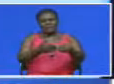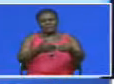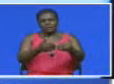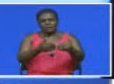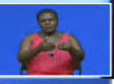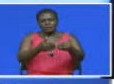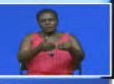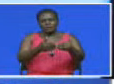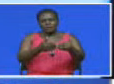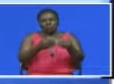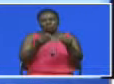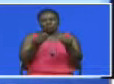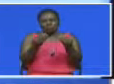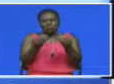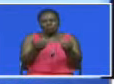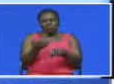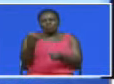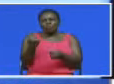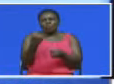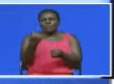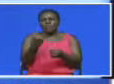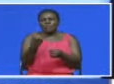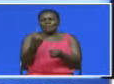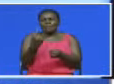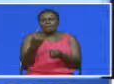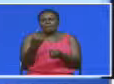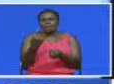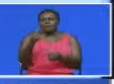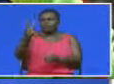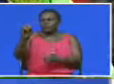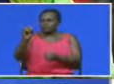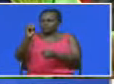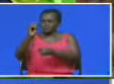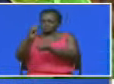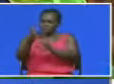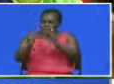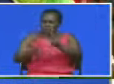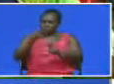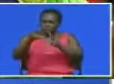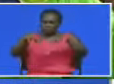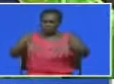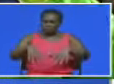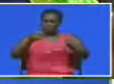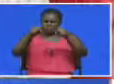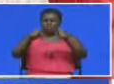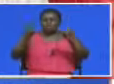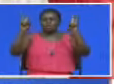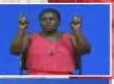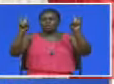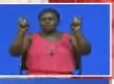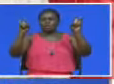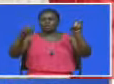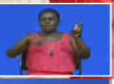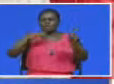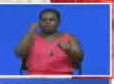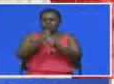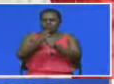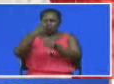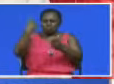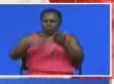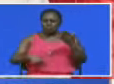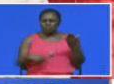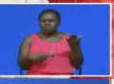plebiscite projected to be the single greatest factor in the 2022 Kenyatta succession question. What we are doing is just